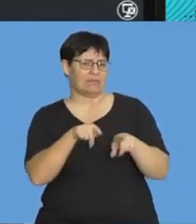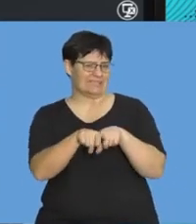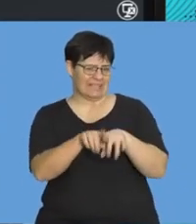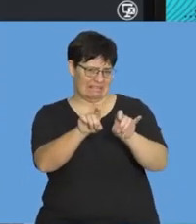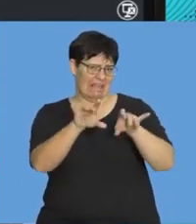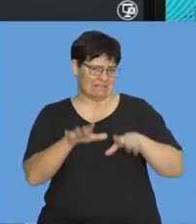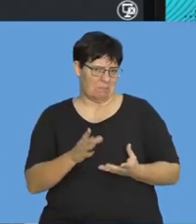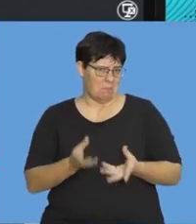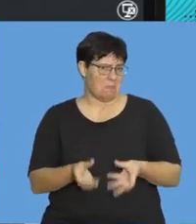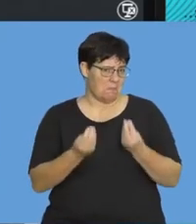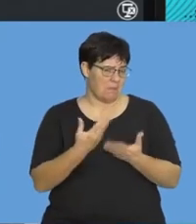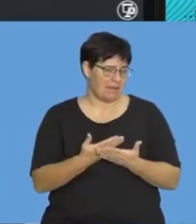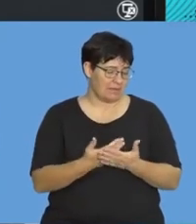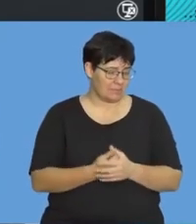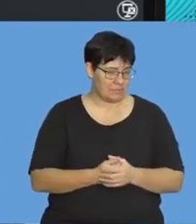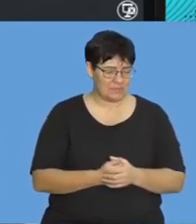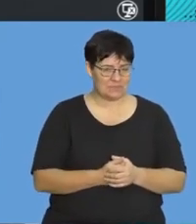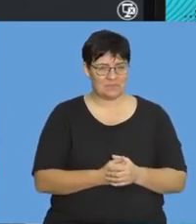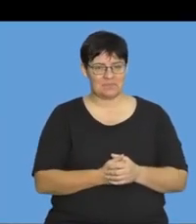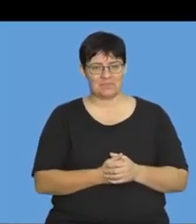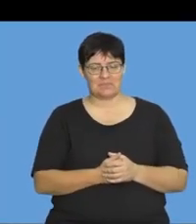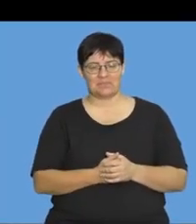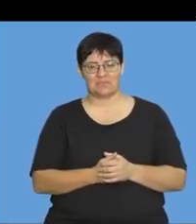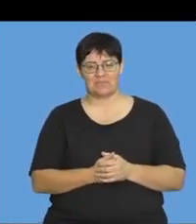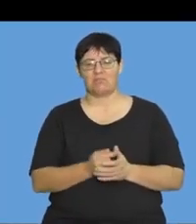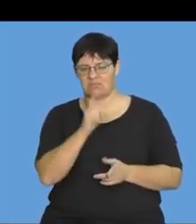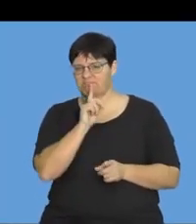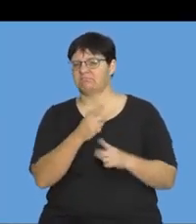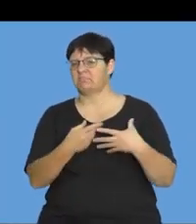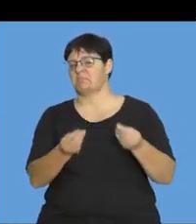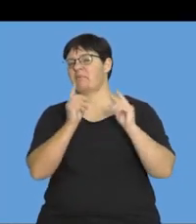section. Let's see if we can, right, master through them.